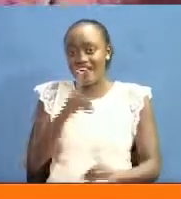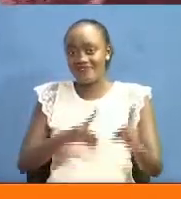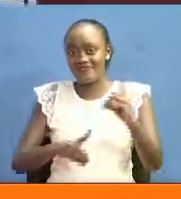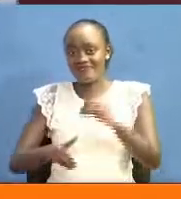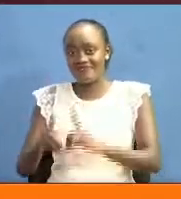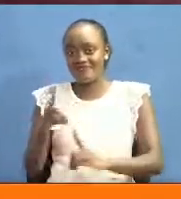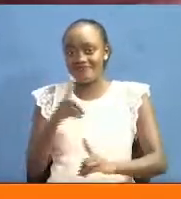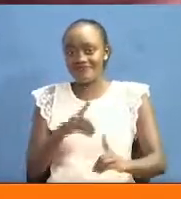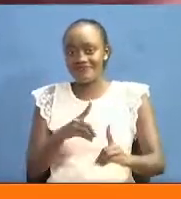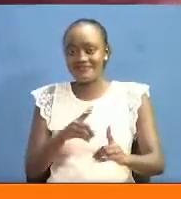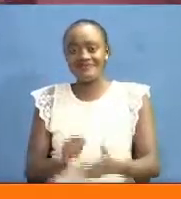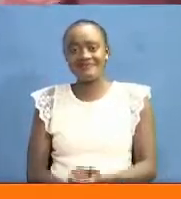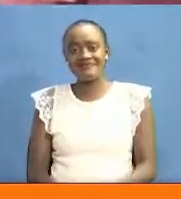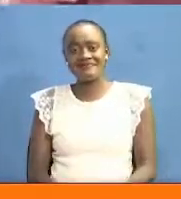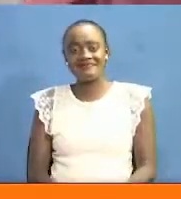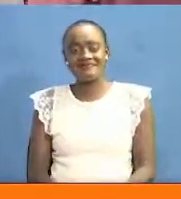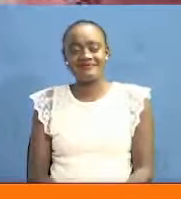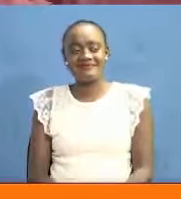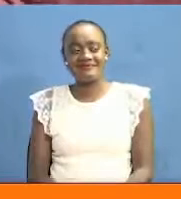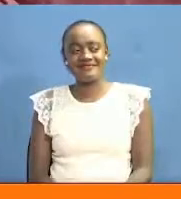to the fullest.